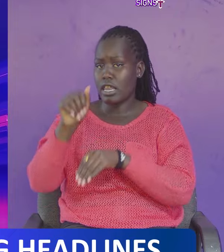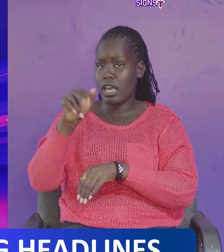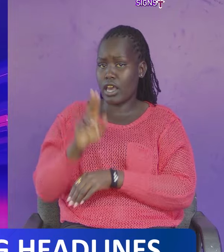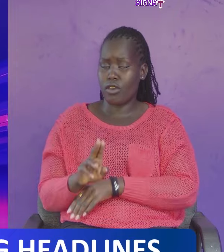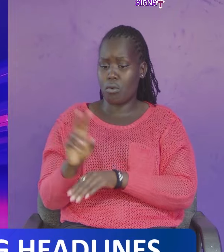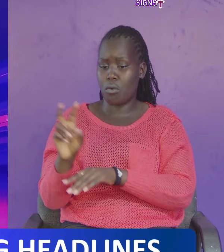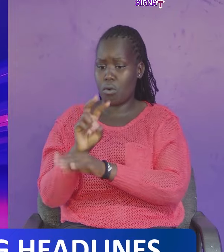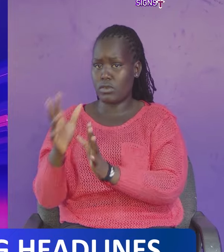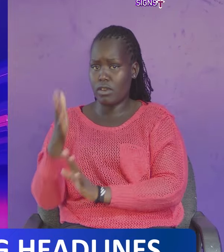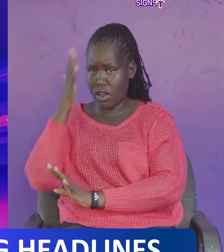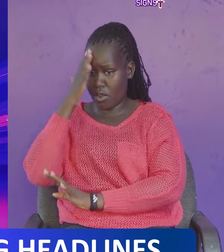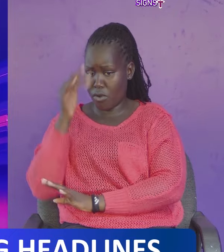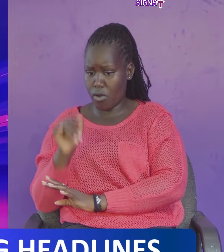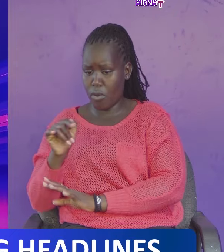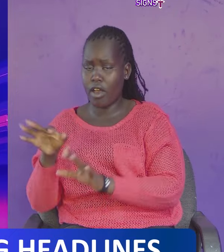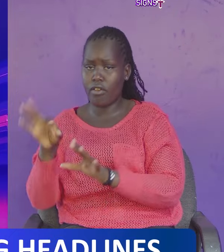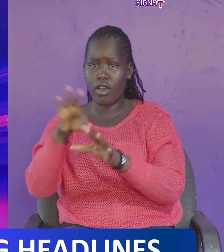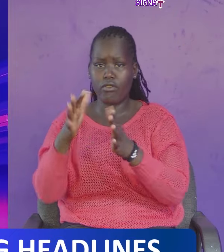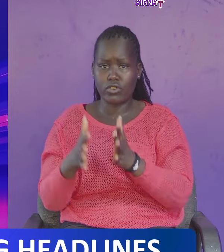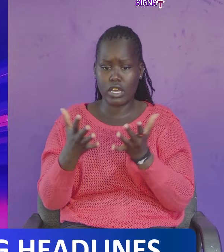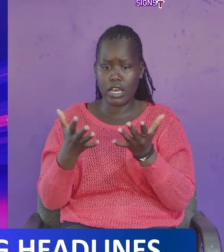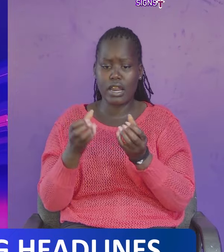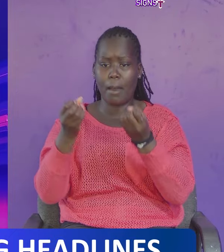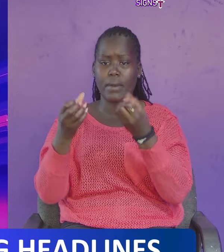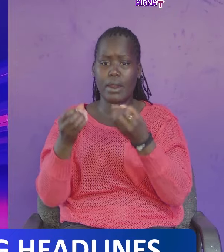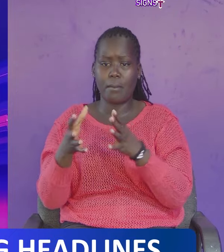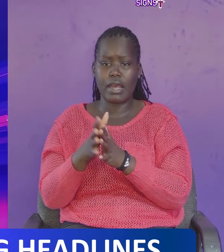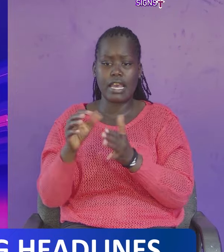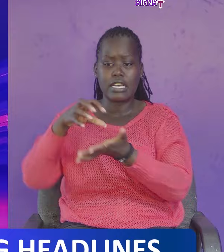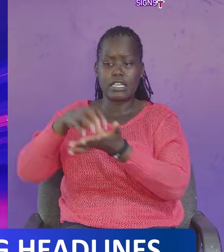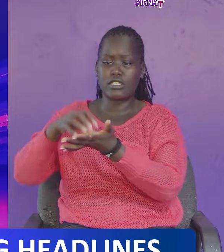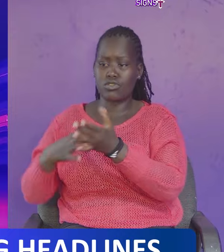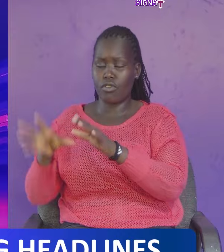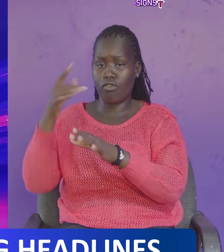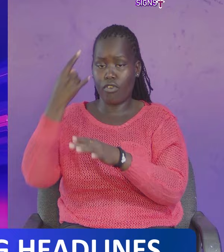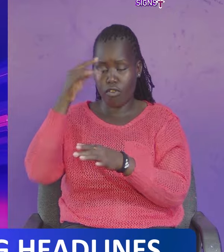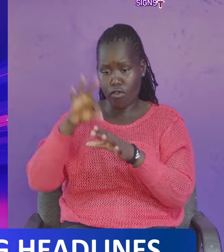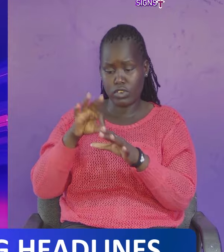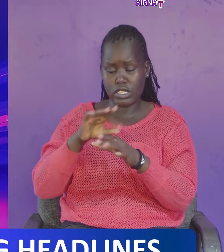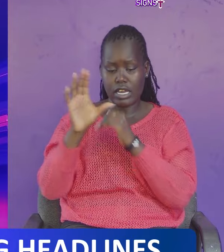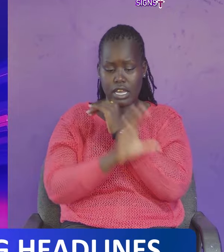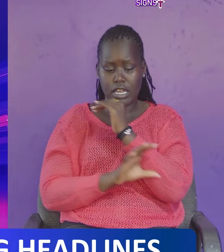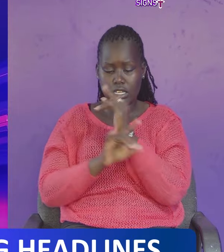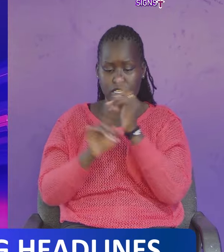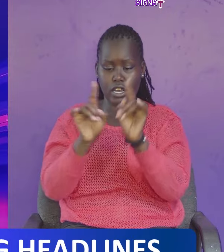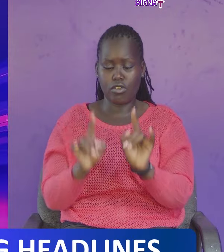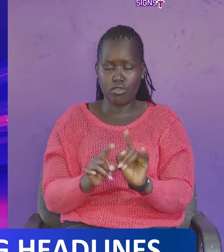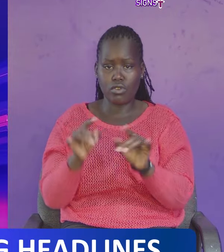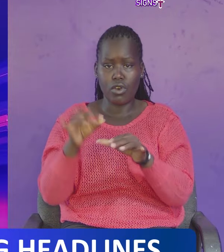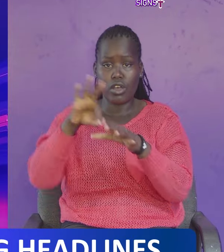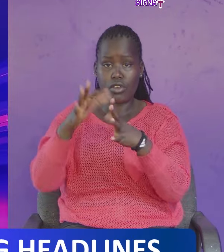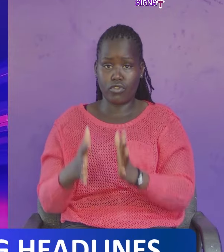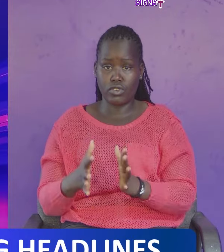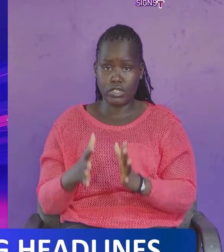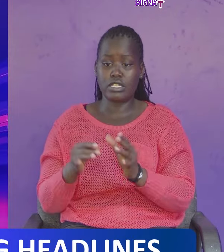noted that there was voter apathy in most polling stations across the country, and even then, the few voters who turned up were